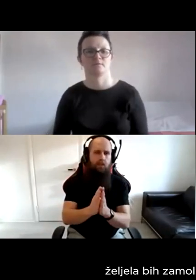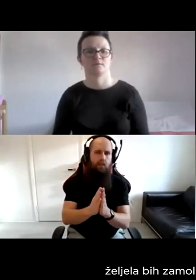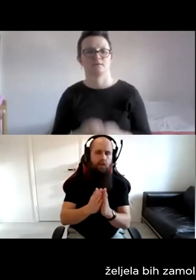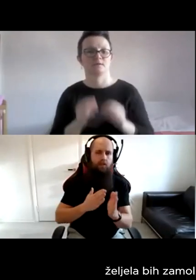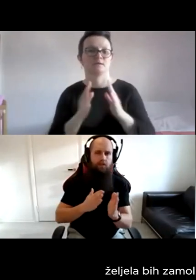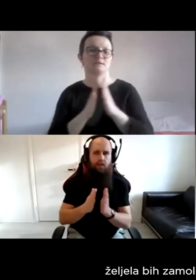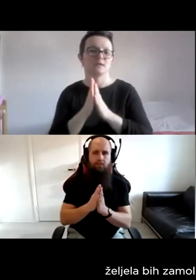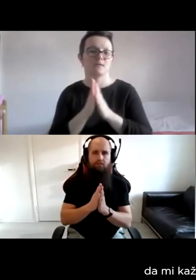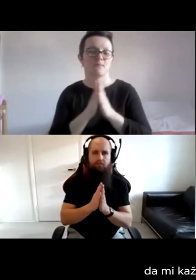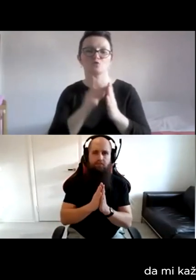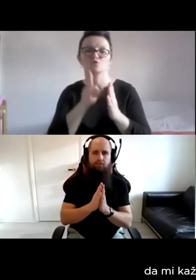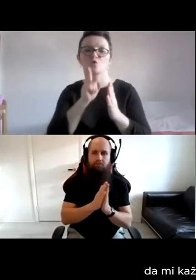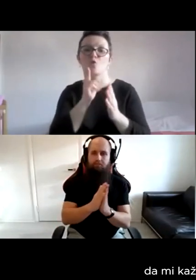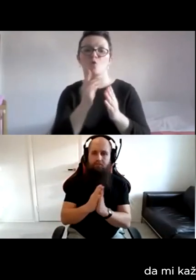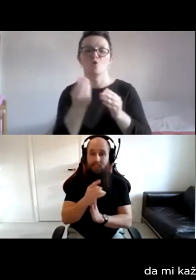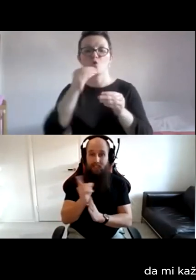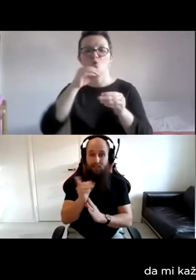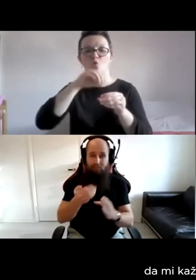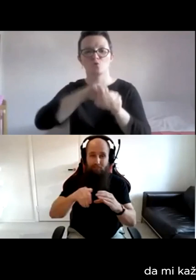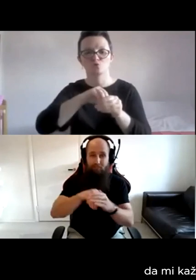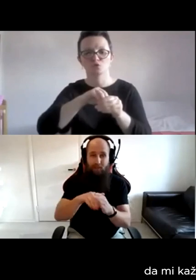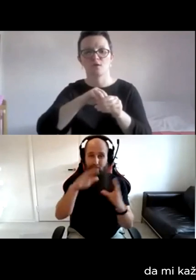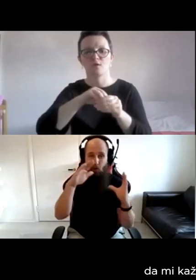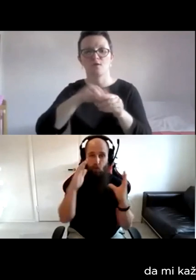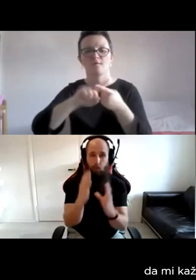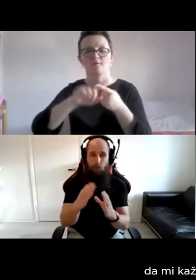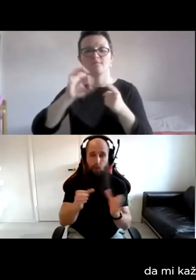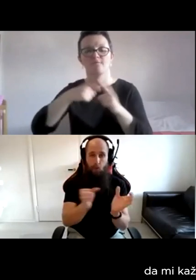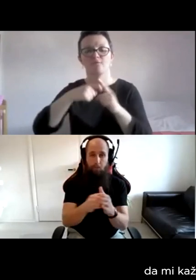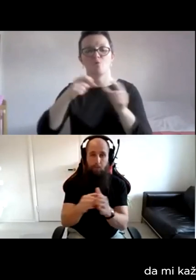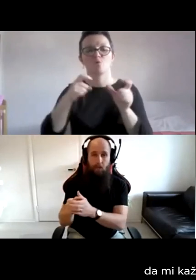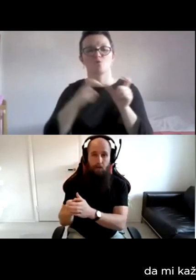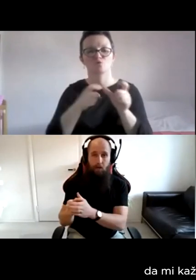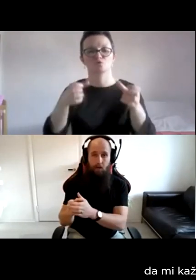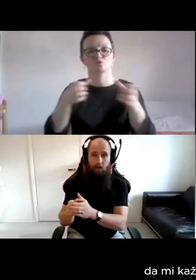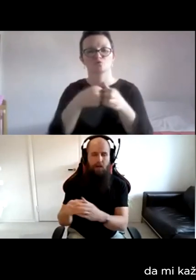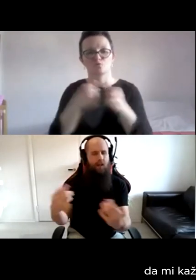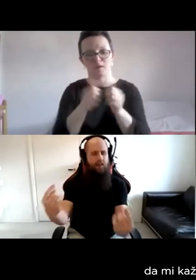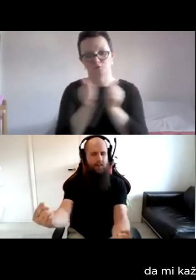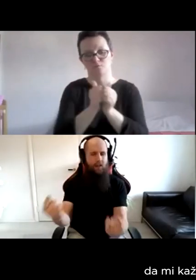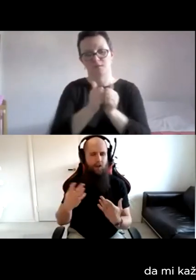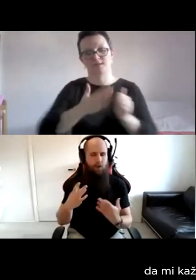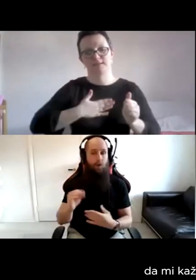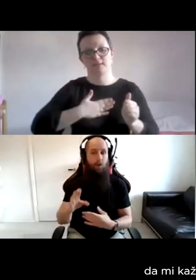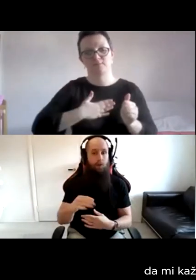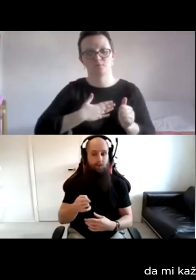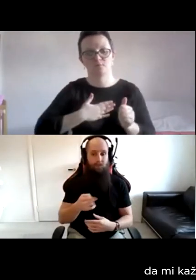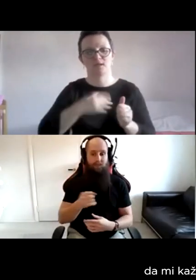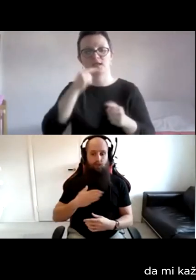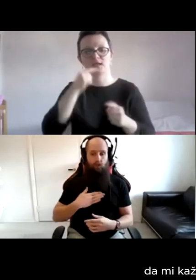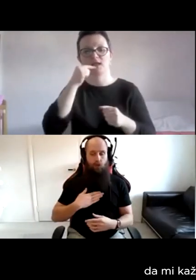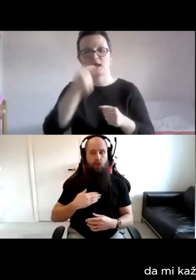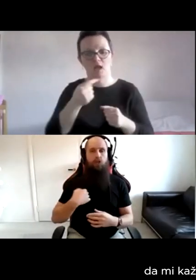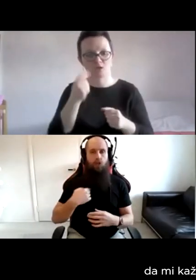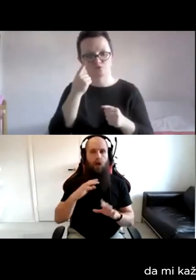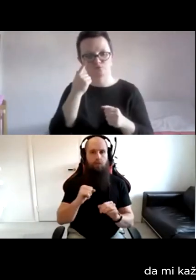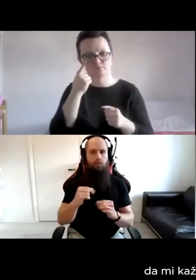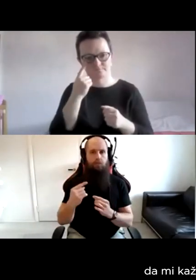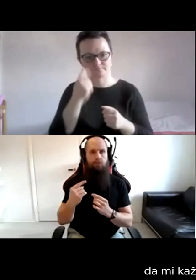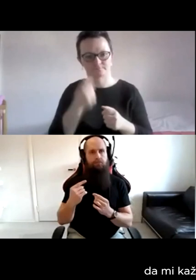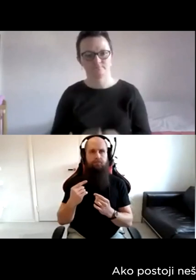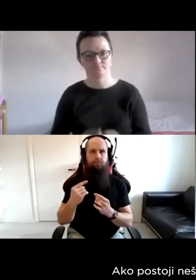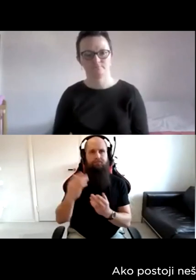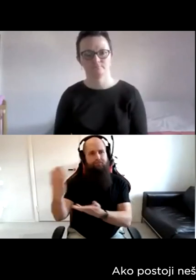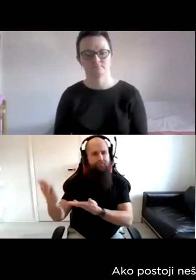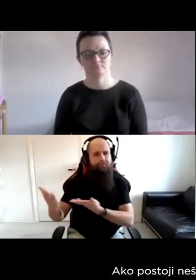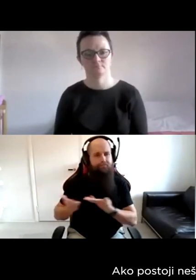groups with me to tell me if I reflected all of your concerns expressed by